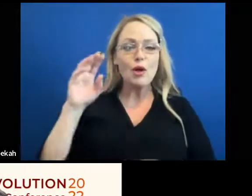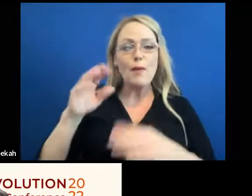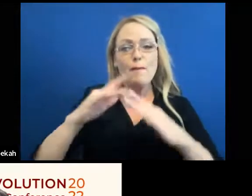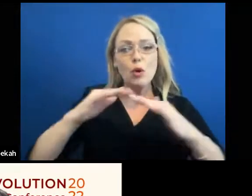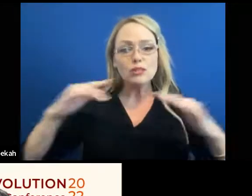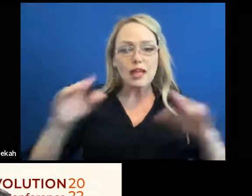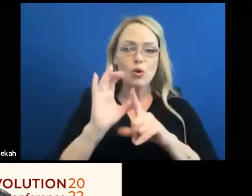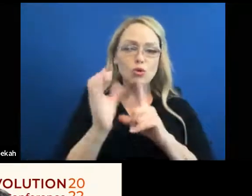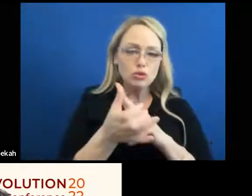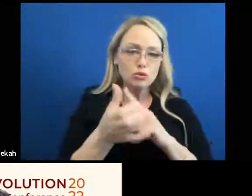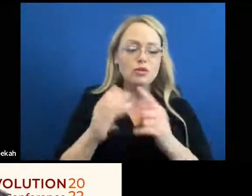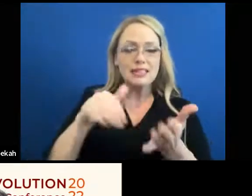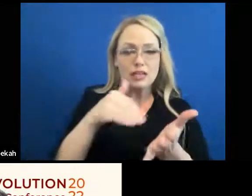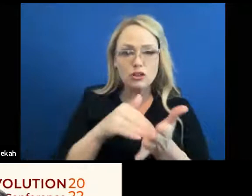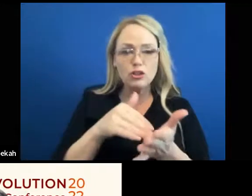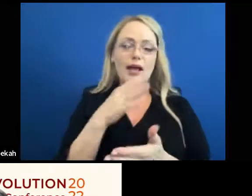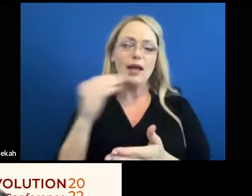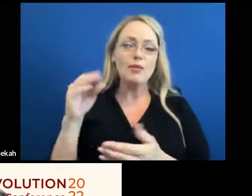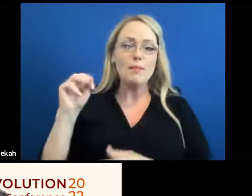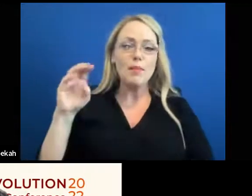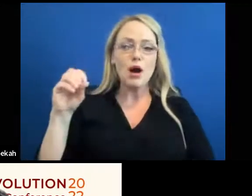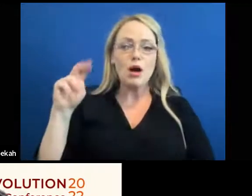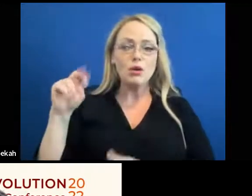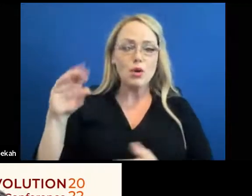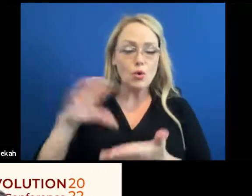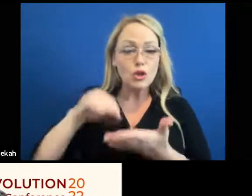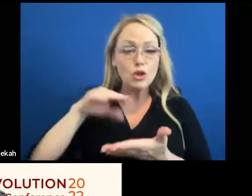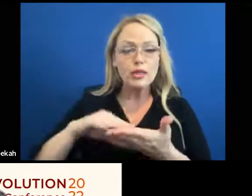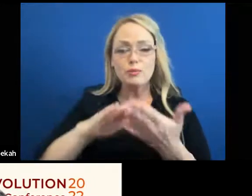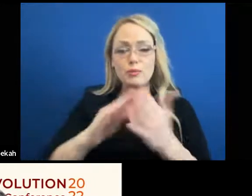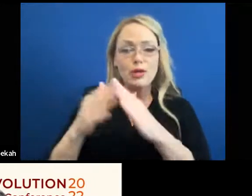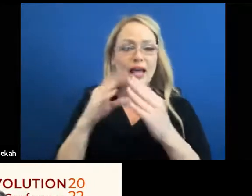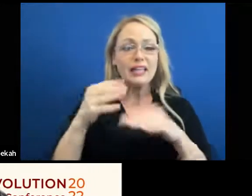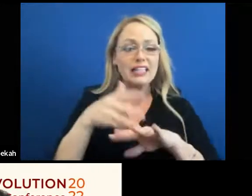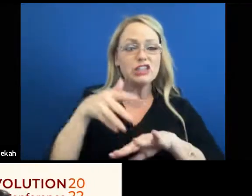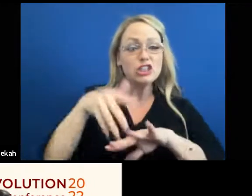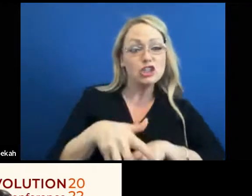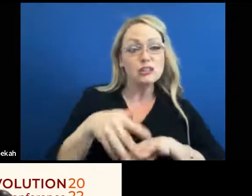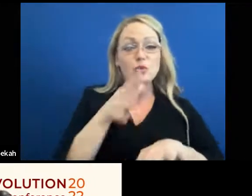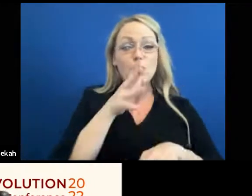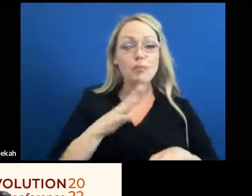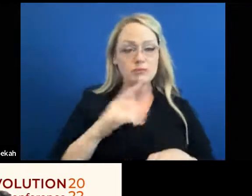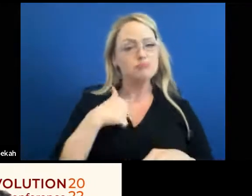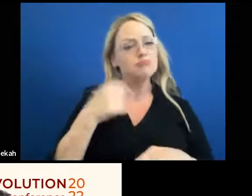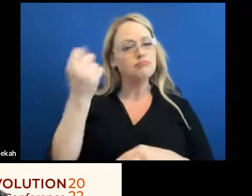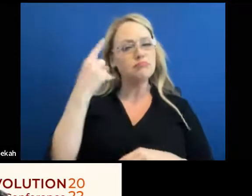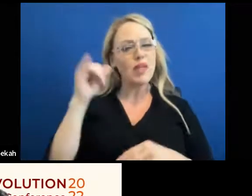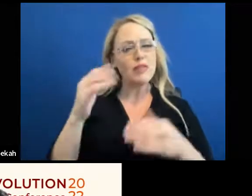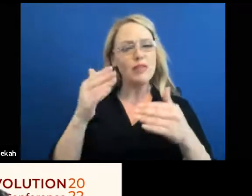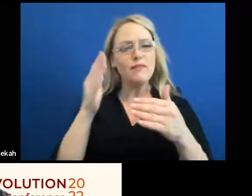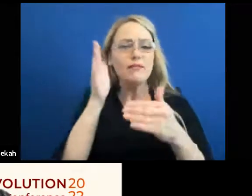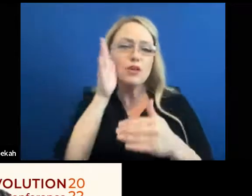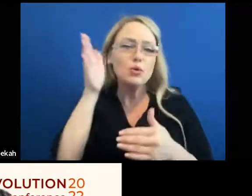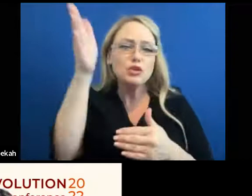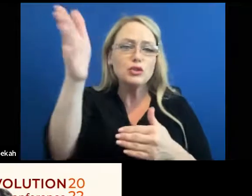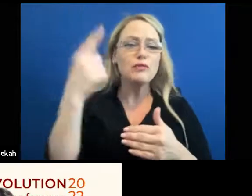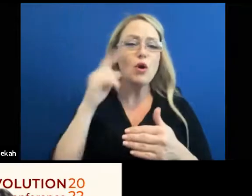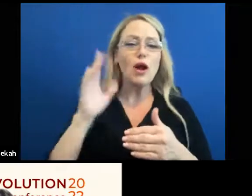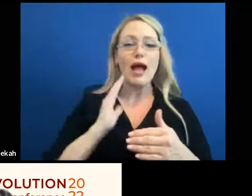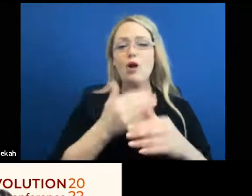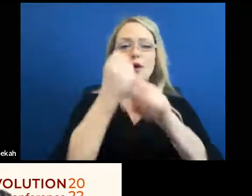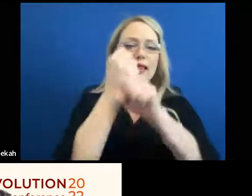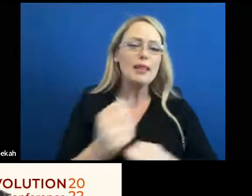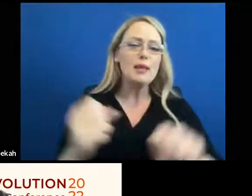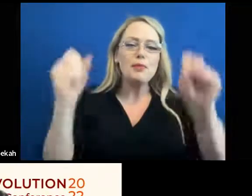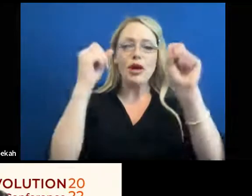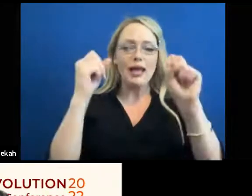in the Mana learning community, and as an Indigenous woman who understands that the road ahead towards our liberated future